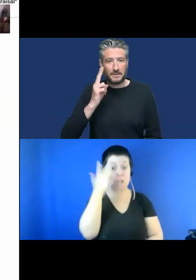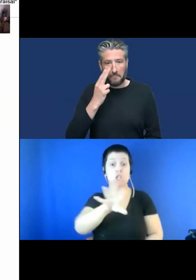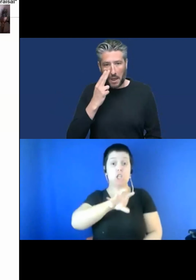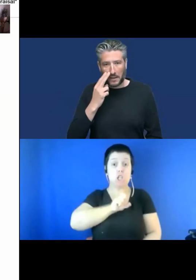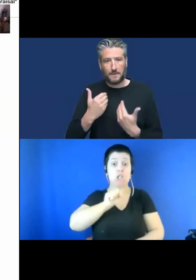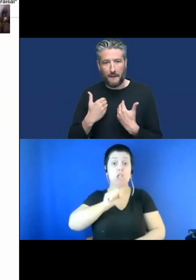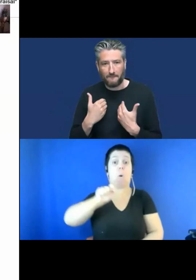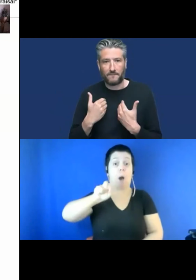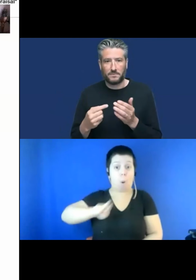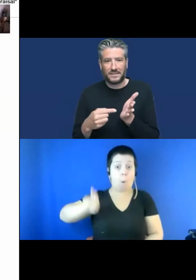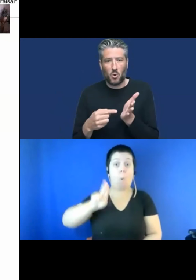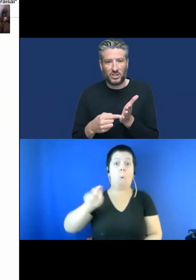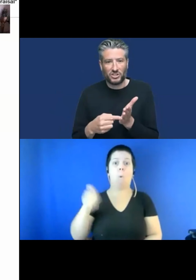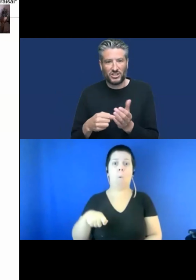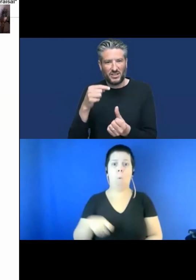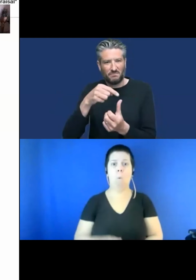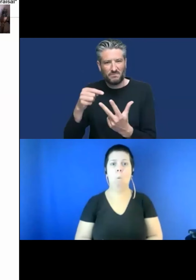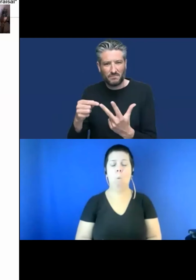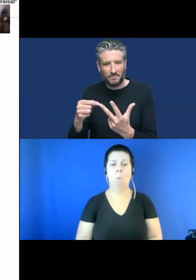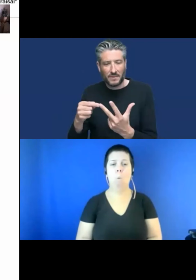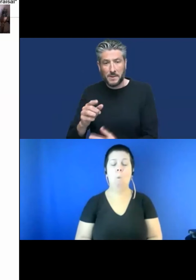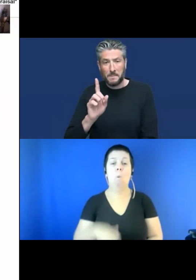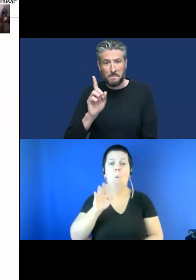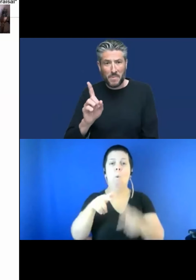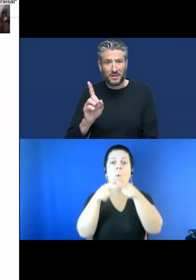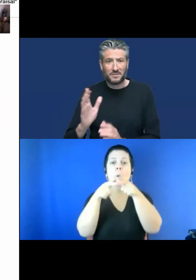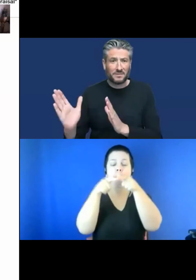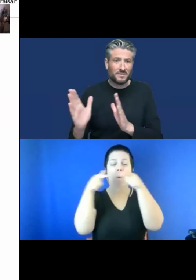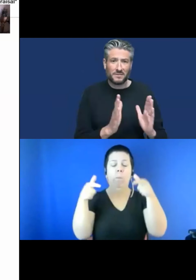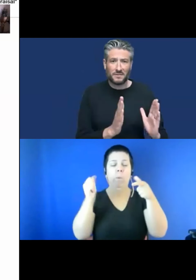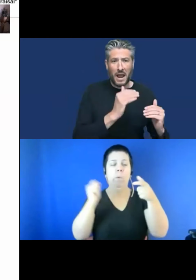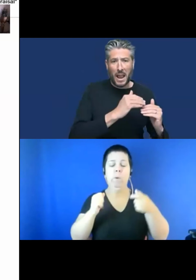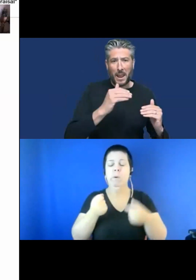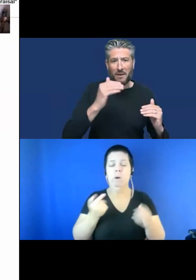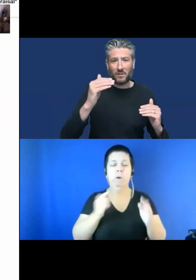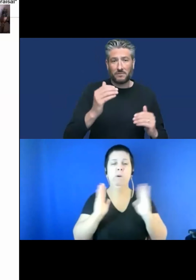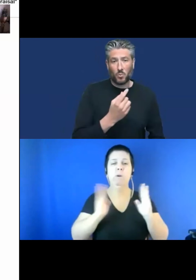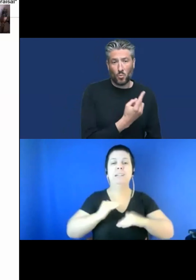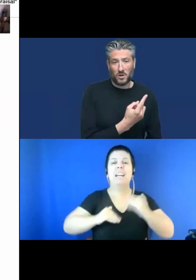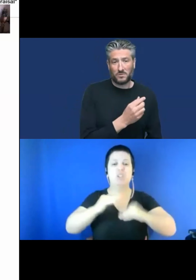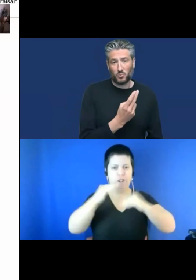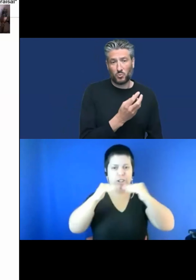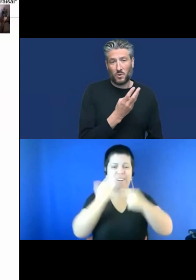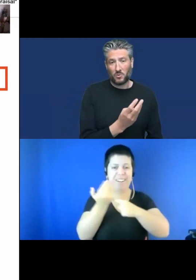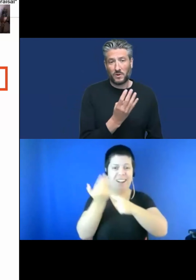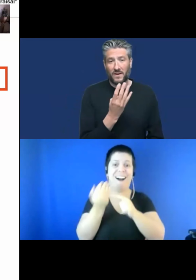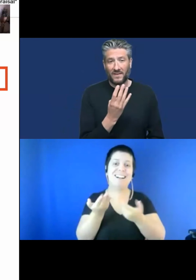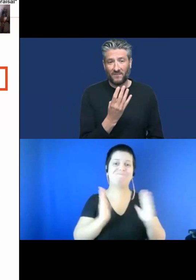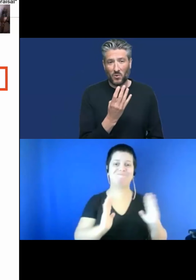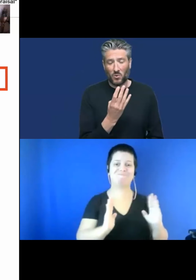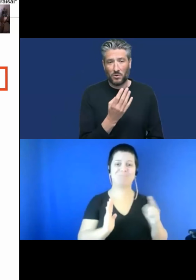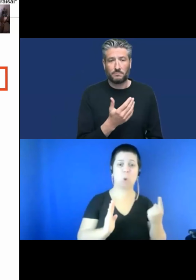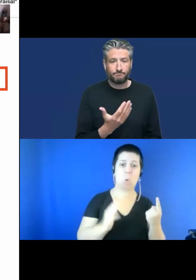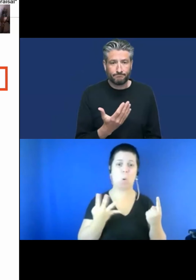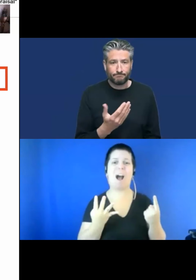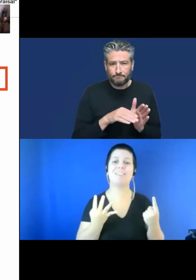these studies were at levels 1 through 4, which means they are still at the lab and development stage. When we look at the